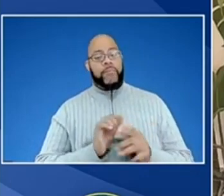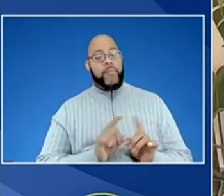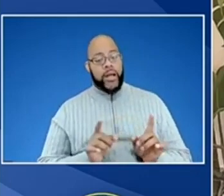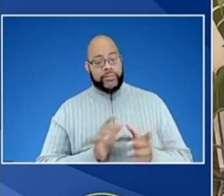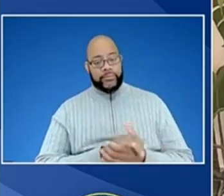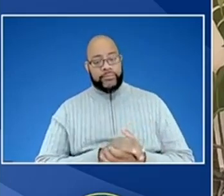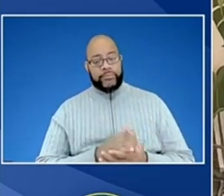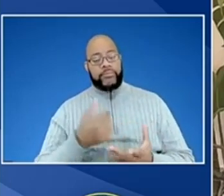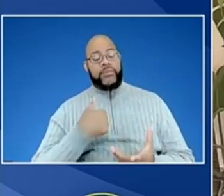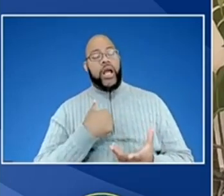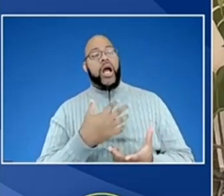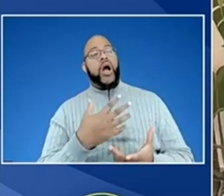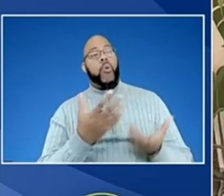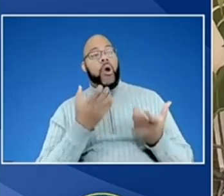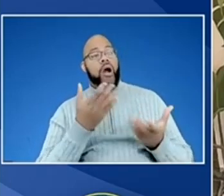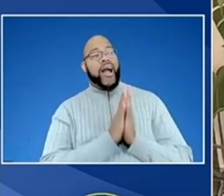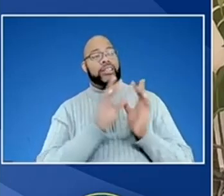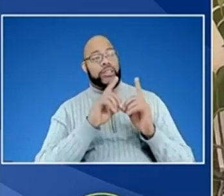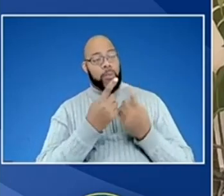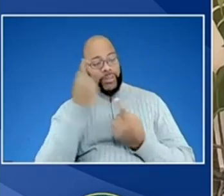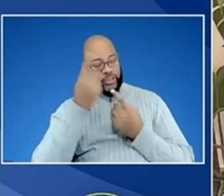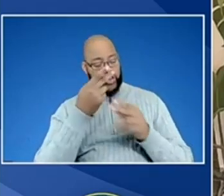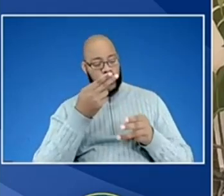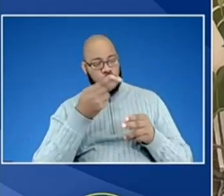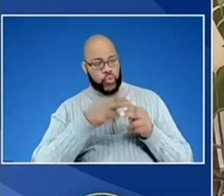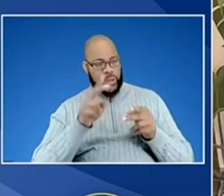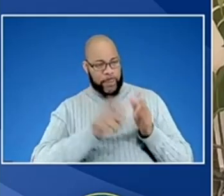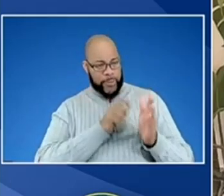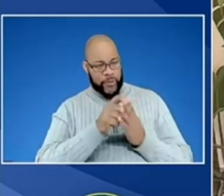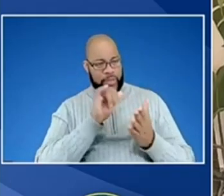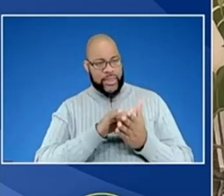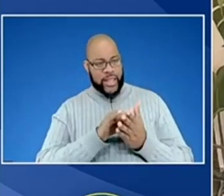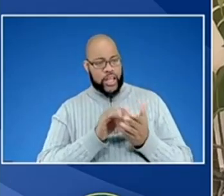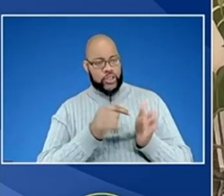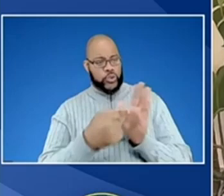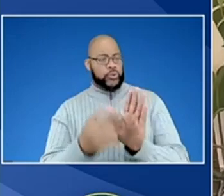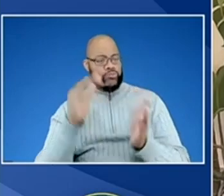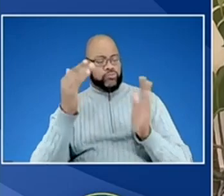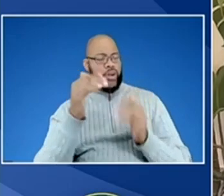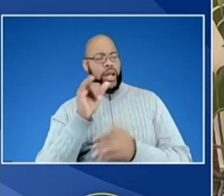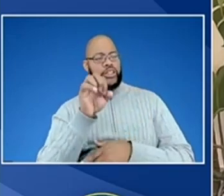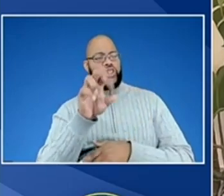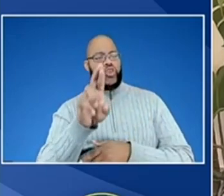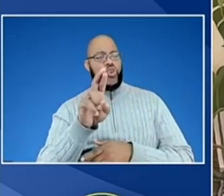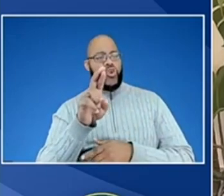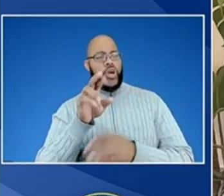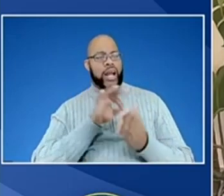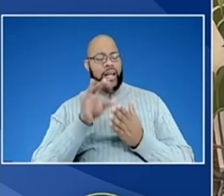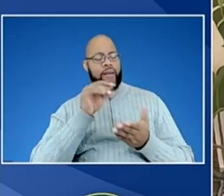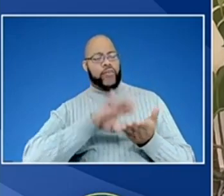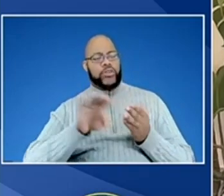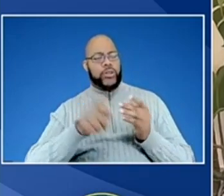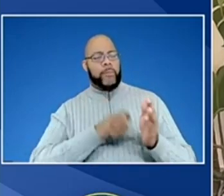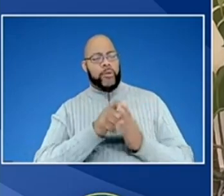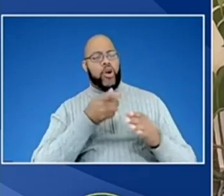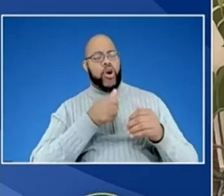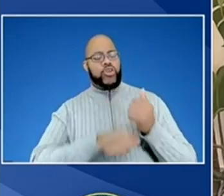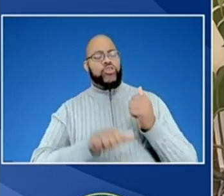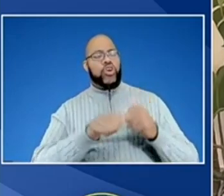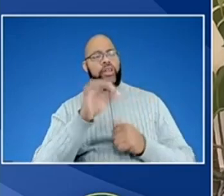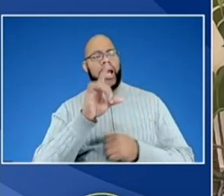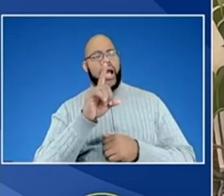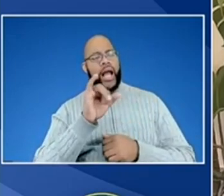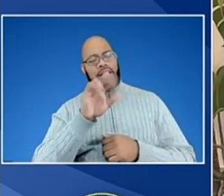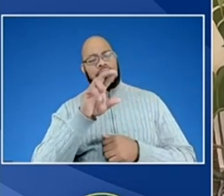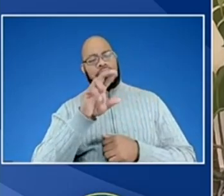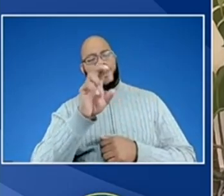I would ask that the department consider shortening the period so that it mirrors the IDR account adjustment and forgiveness periods under the other IDR plans.